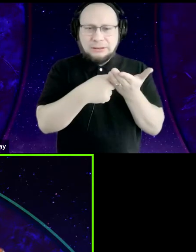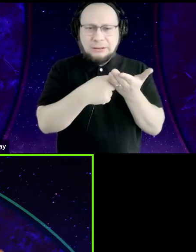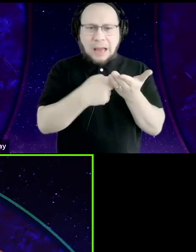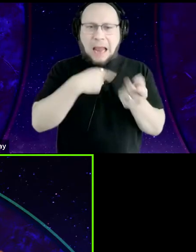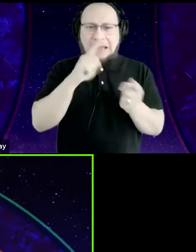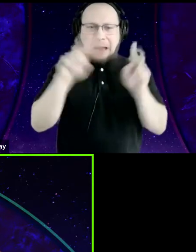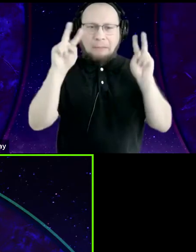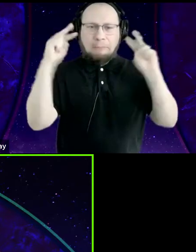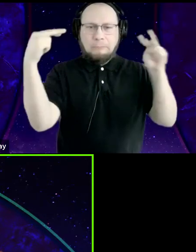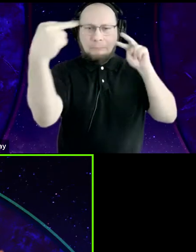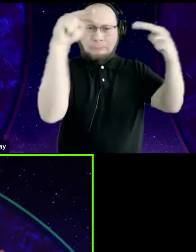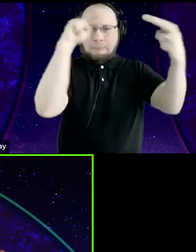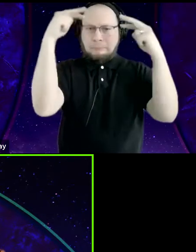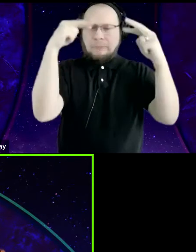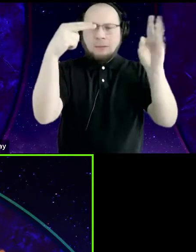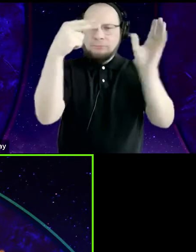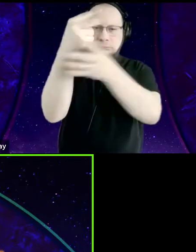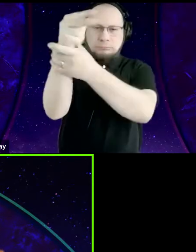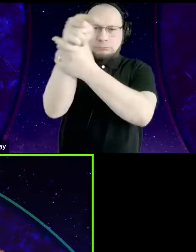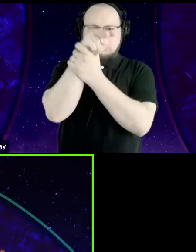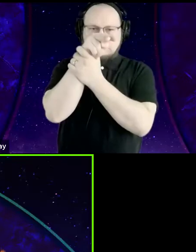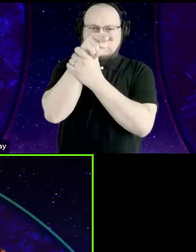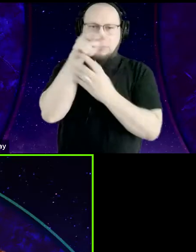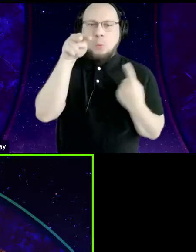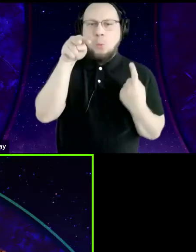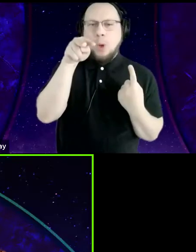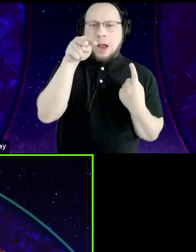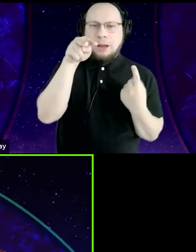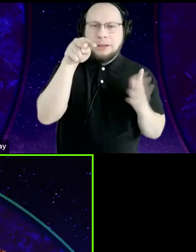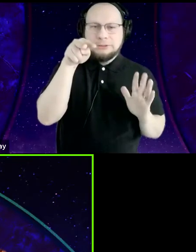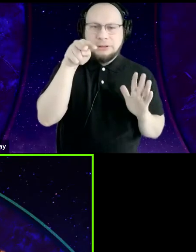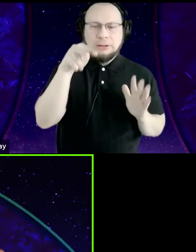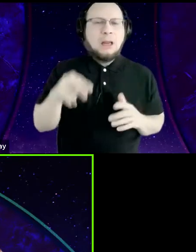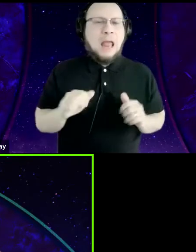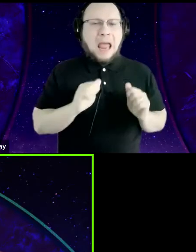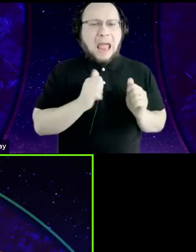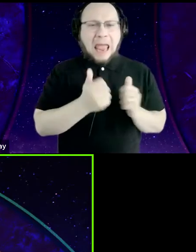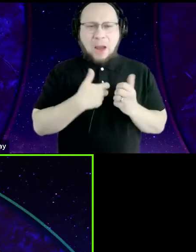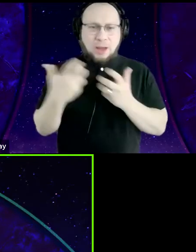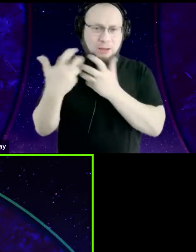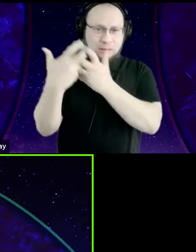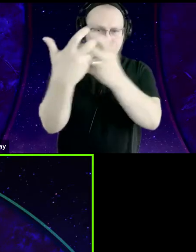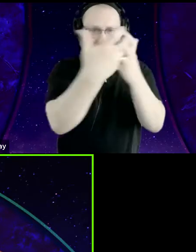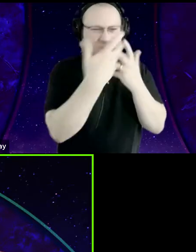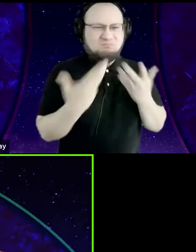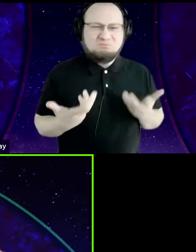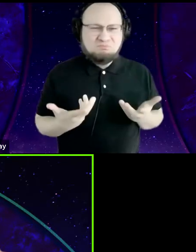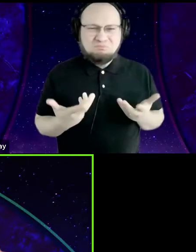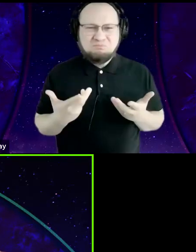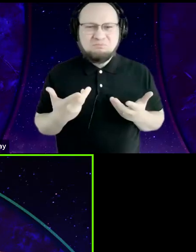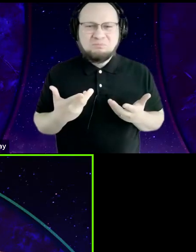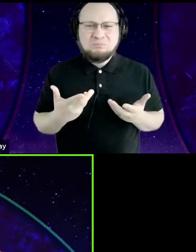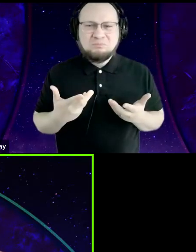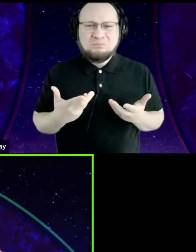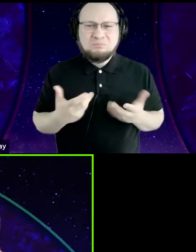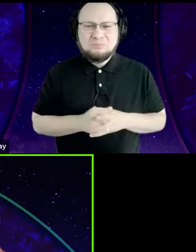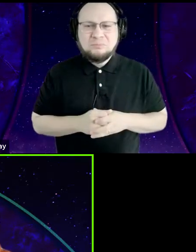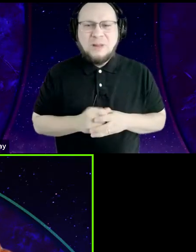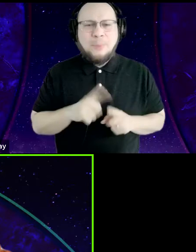as bodies around me were dropping on the streets. Yeah. Oh, how do I reconcile all of these things to